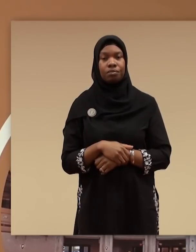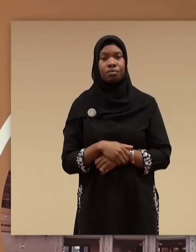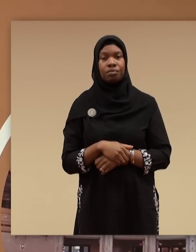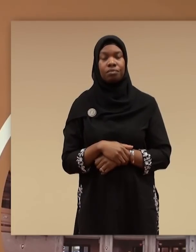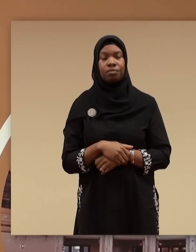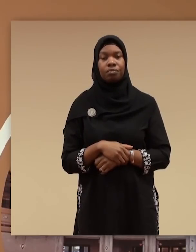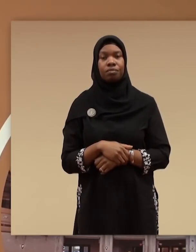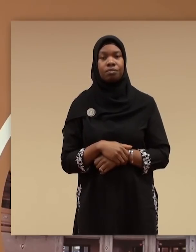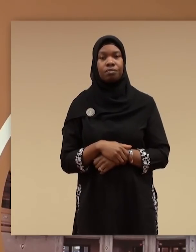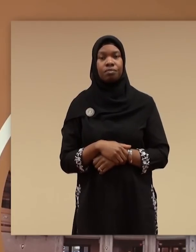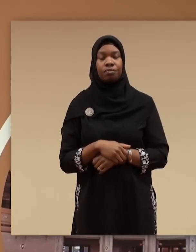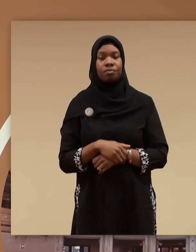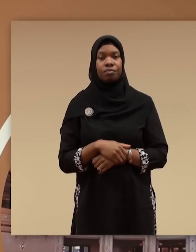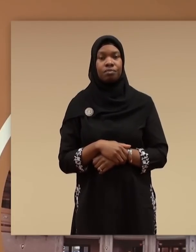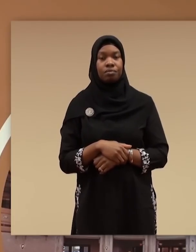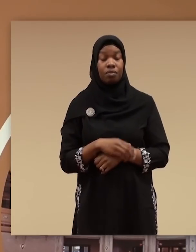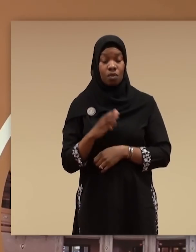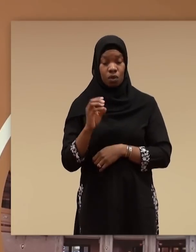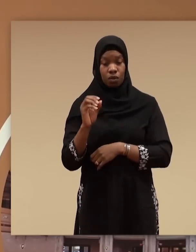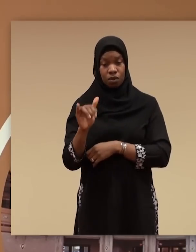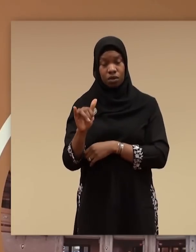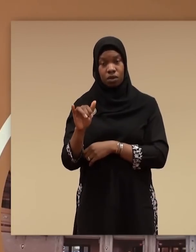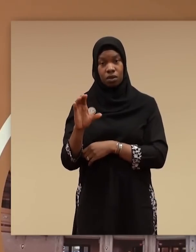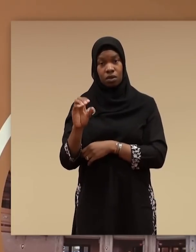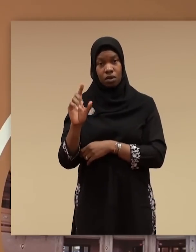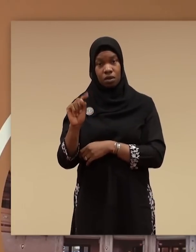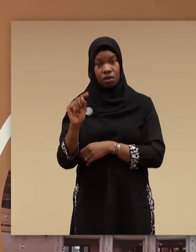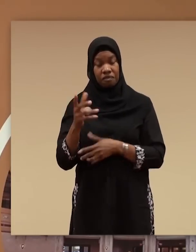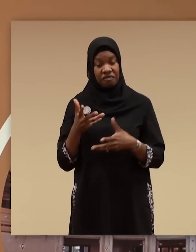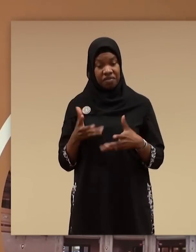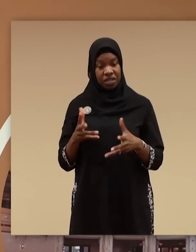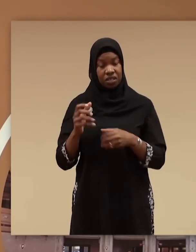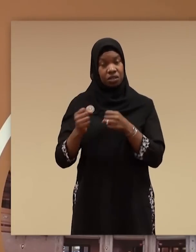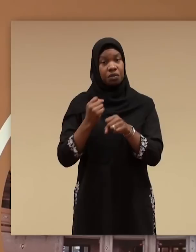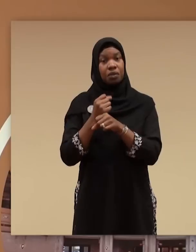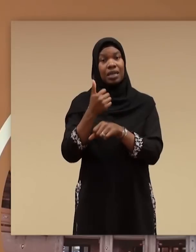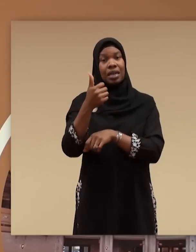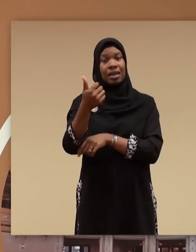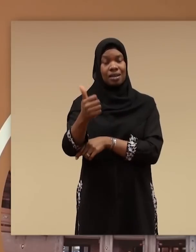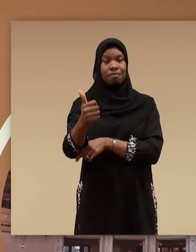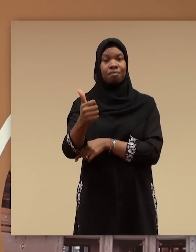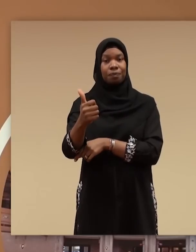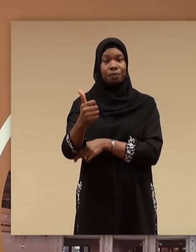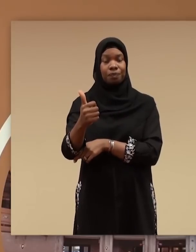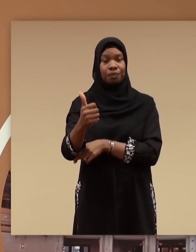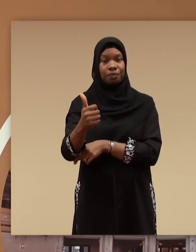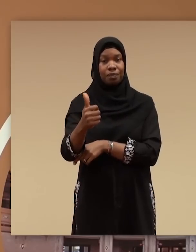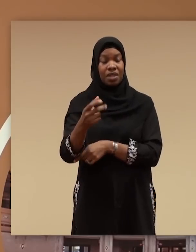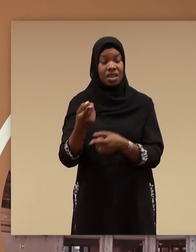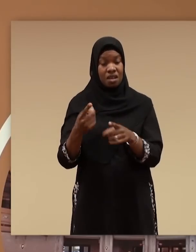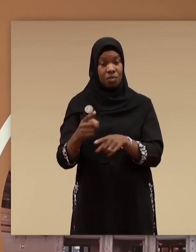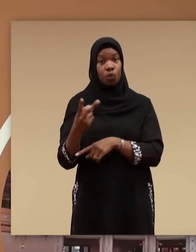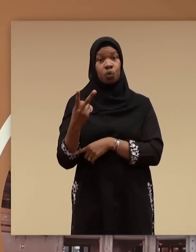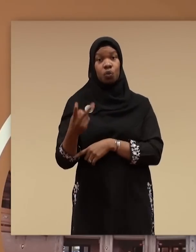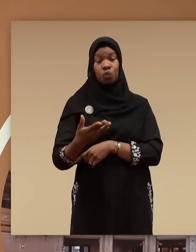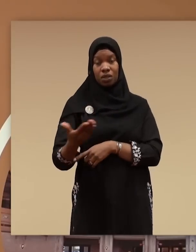The boycott finished in the year 10, and two things happened. We will talk about them, inshallah,